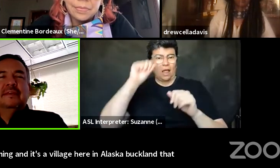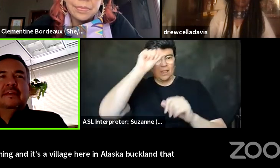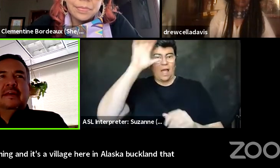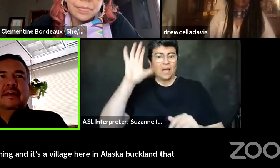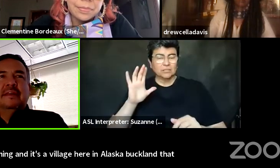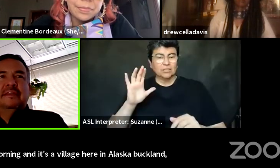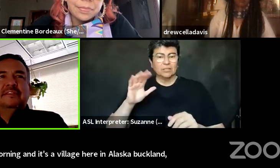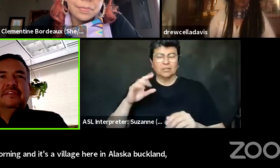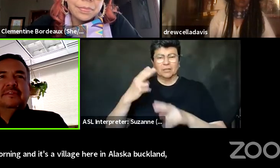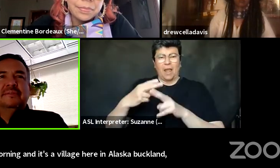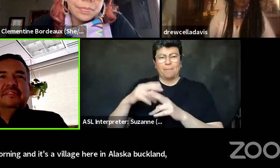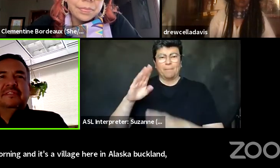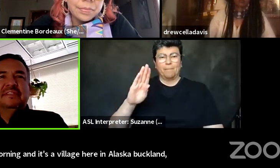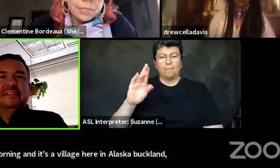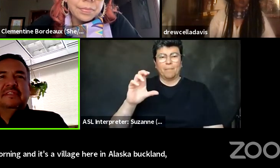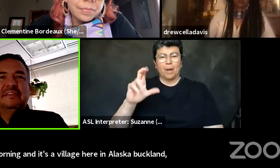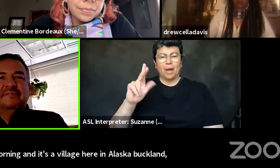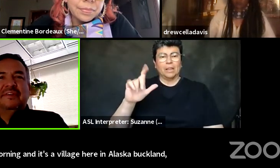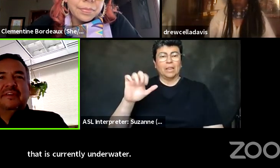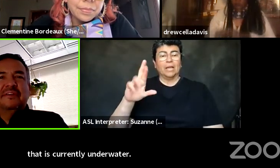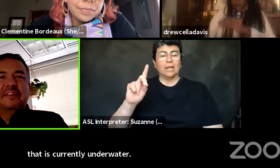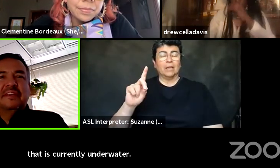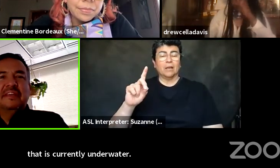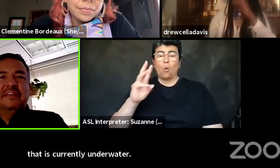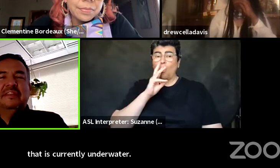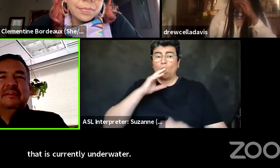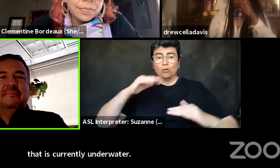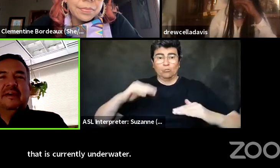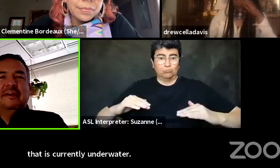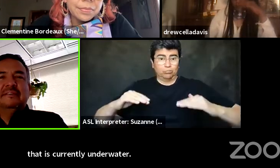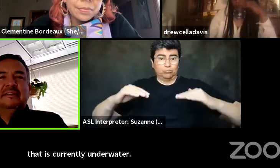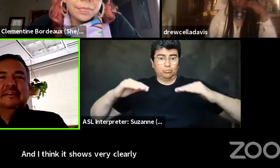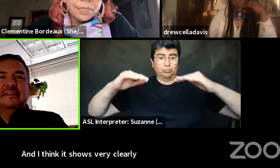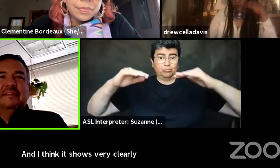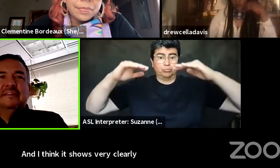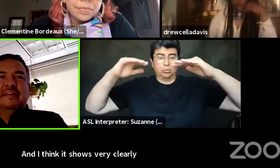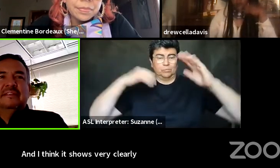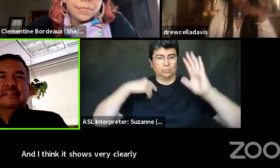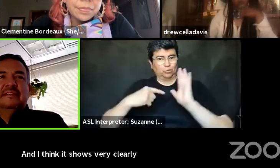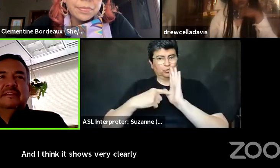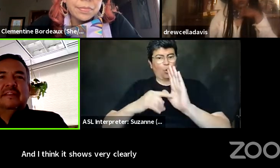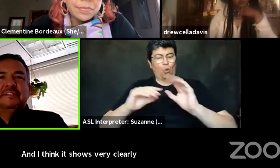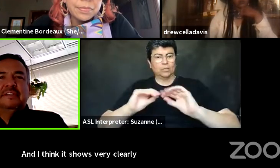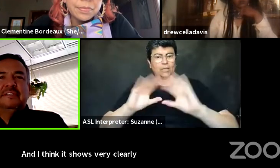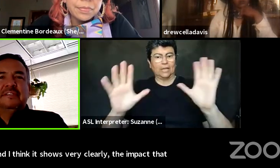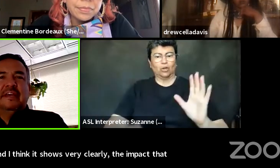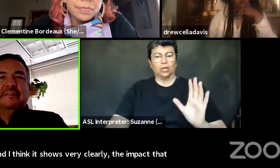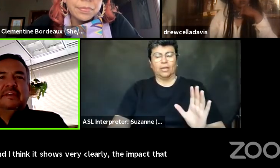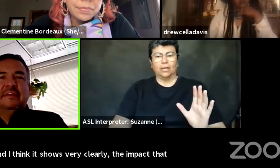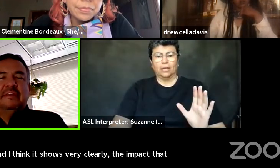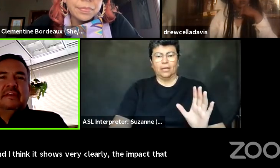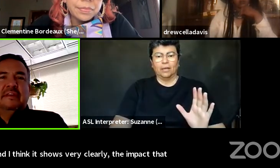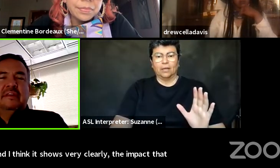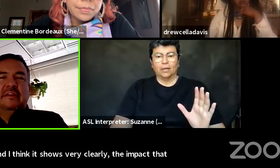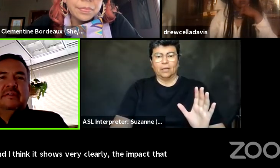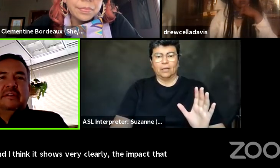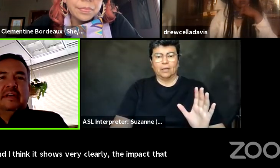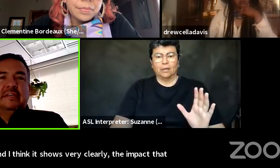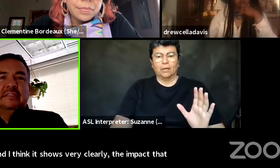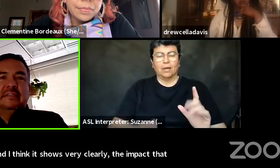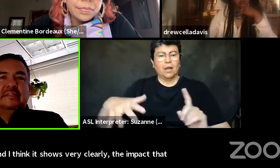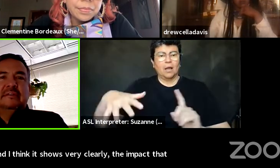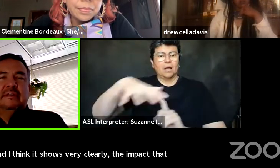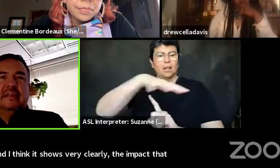And I think it shows very clearly the impact that climate change is having